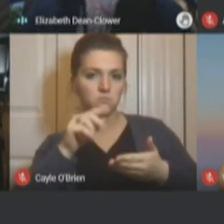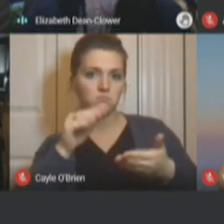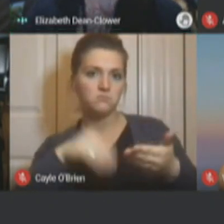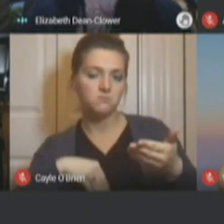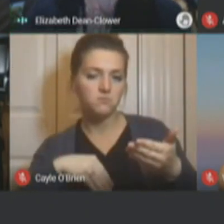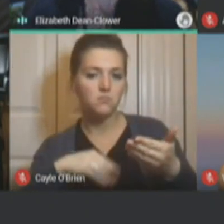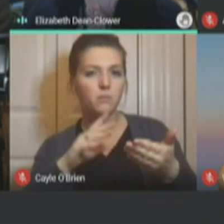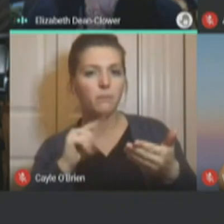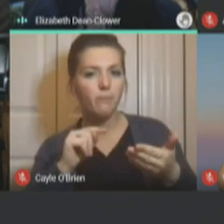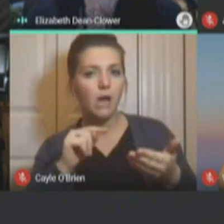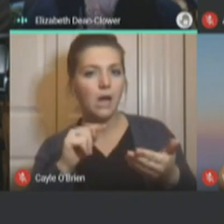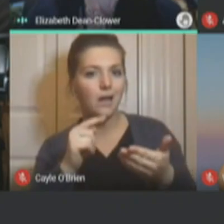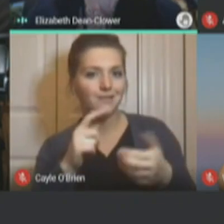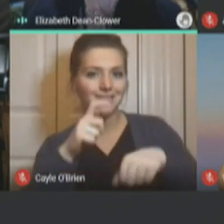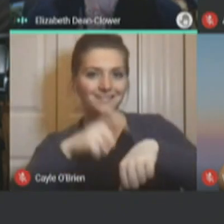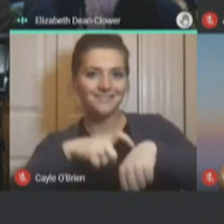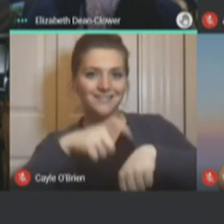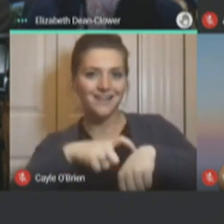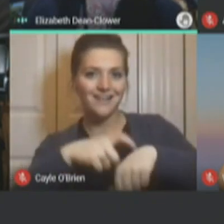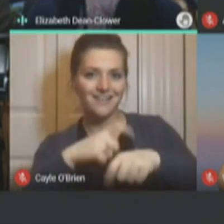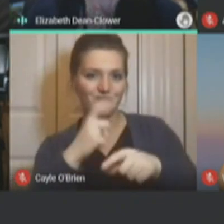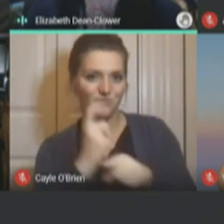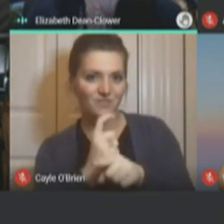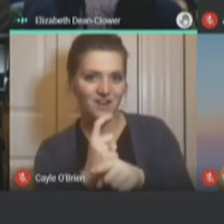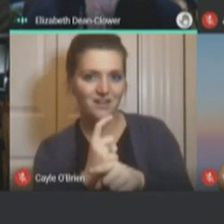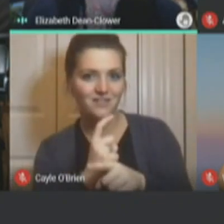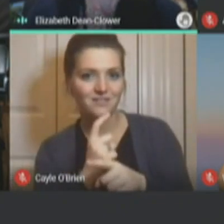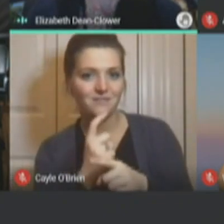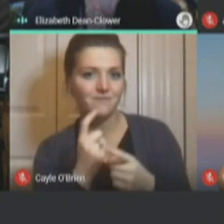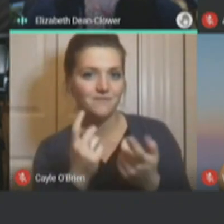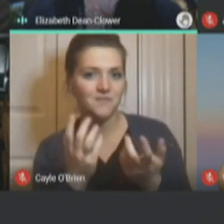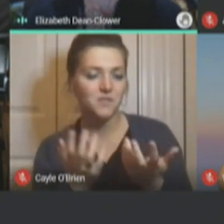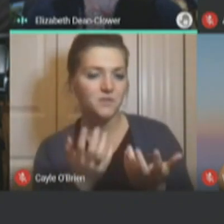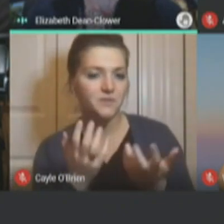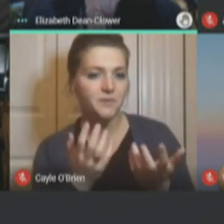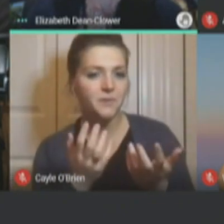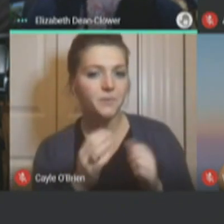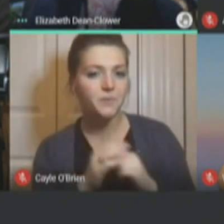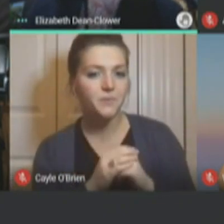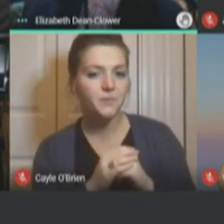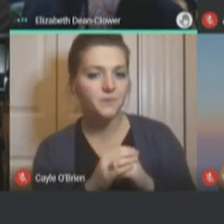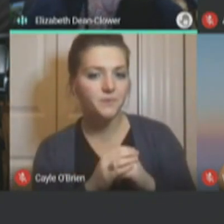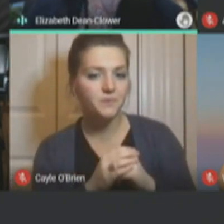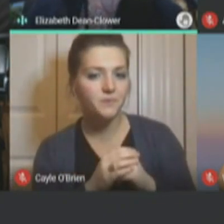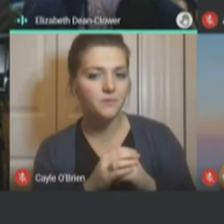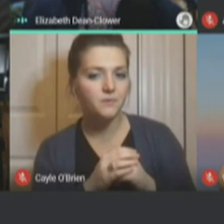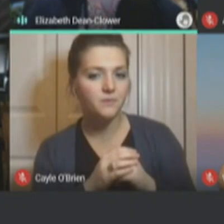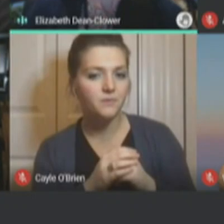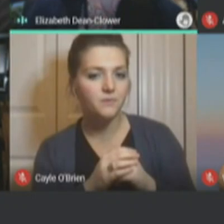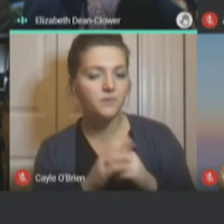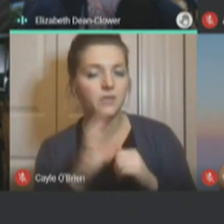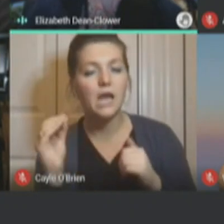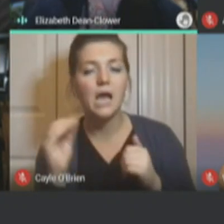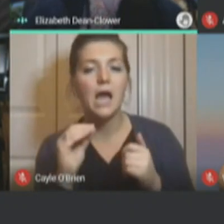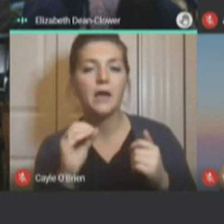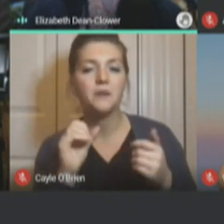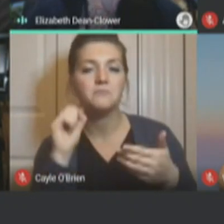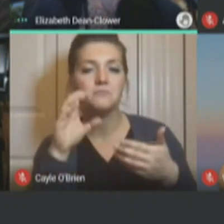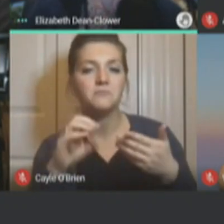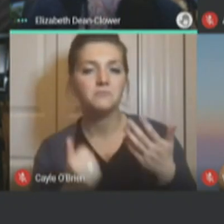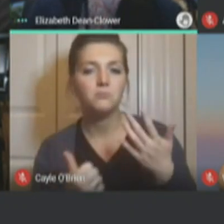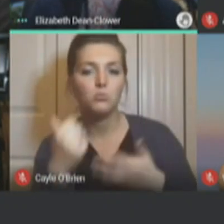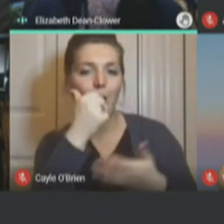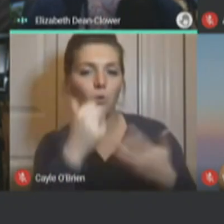with a certain timeliness, as well as highlighting, as Olivia did, some of our both priorities.